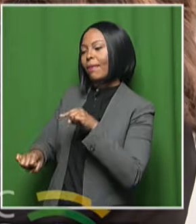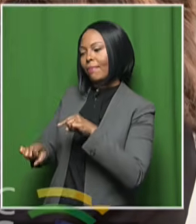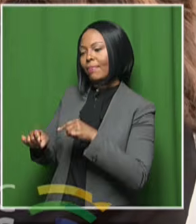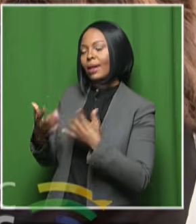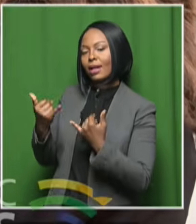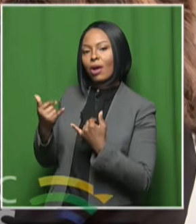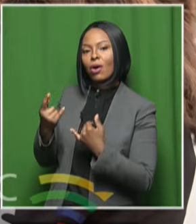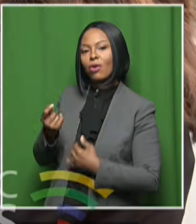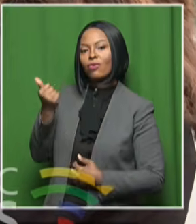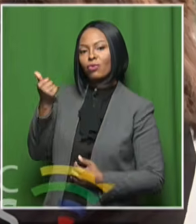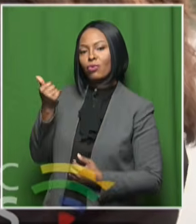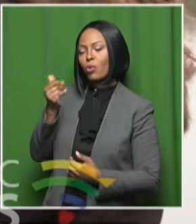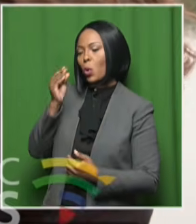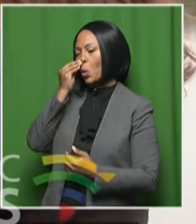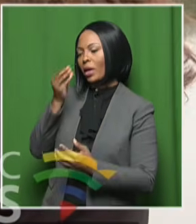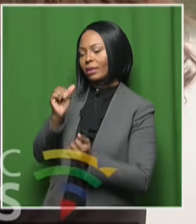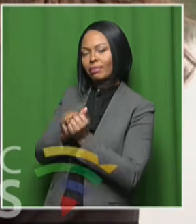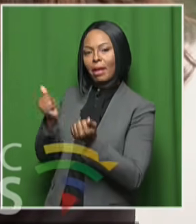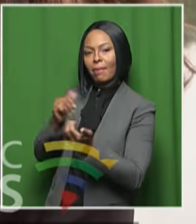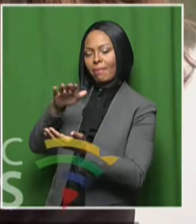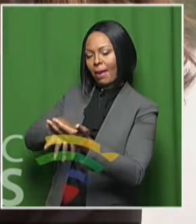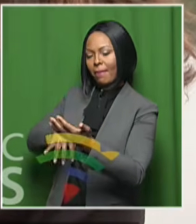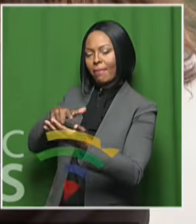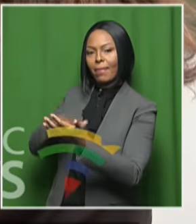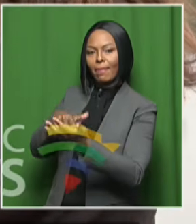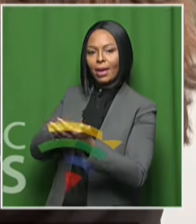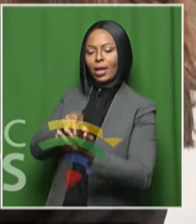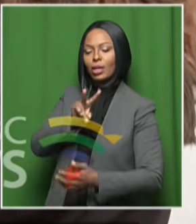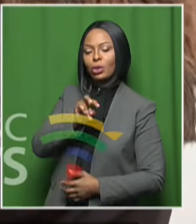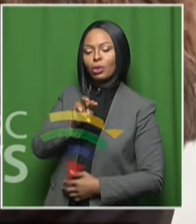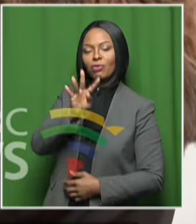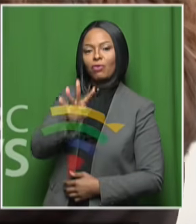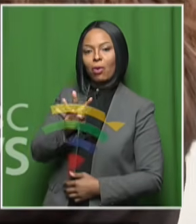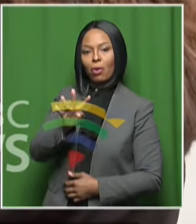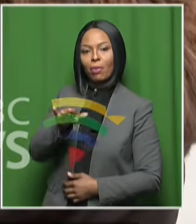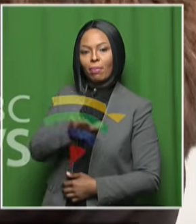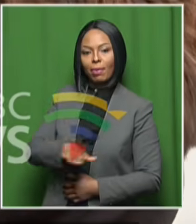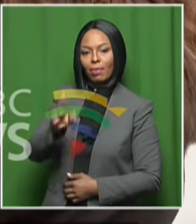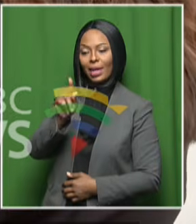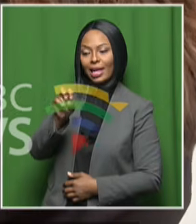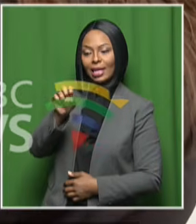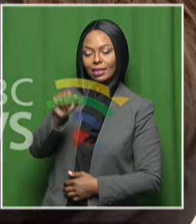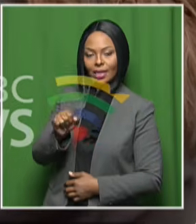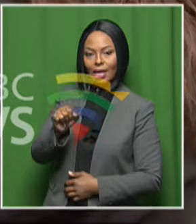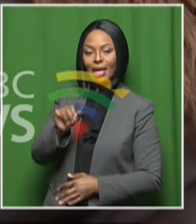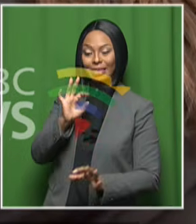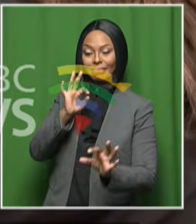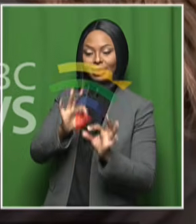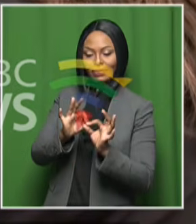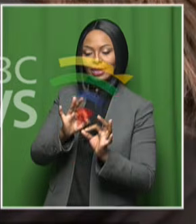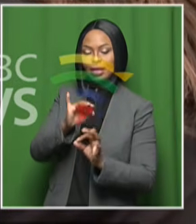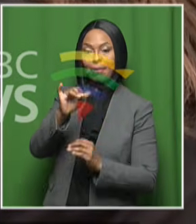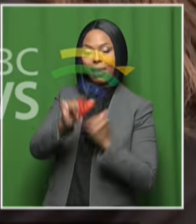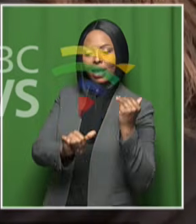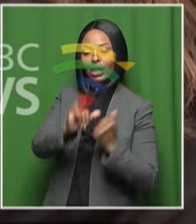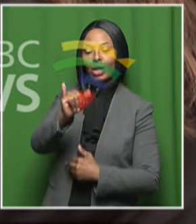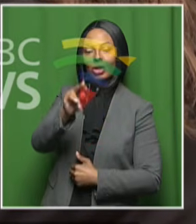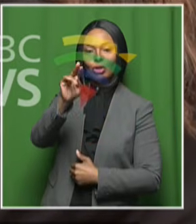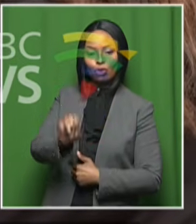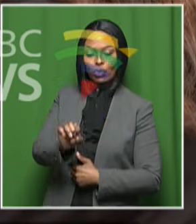articles from Knysna Plate Herald that in 2024, June specifically, we also had